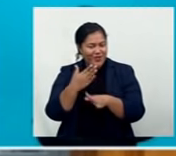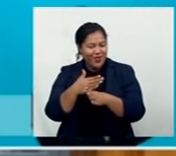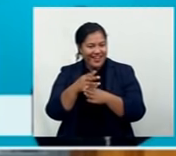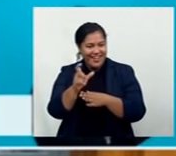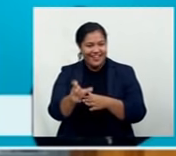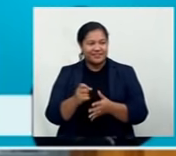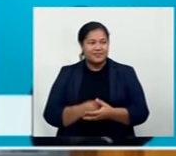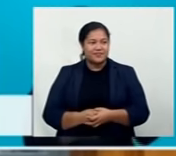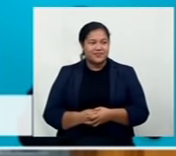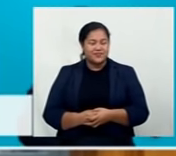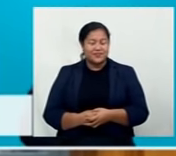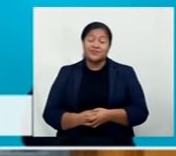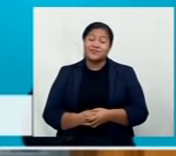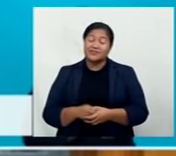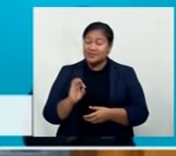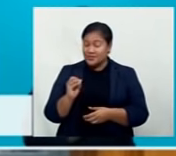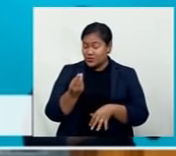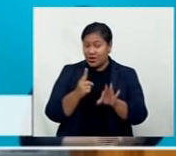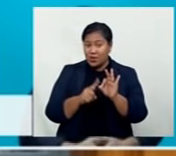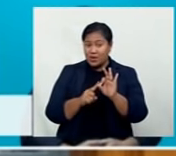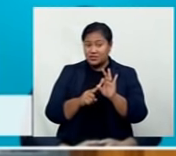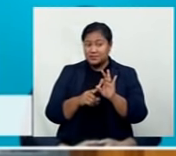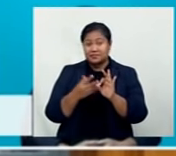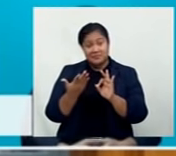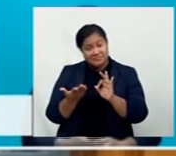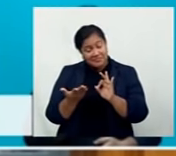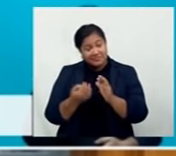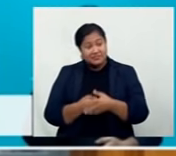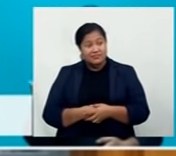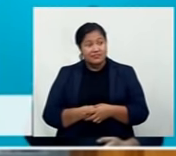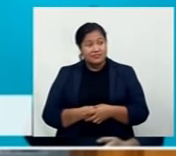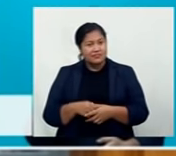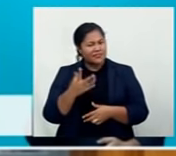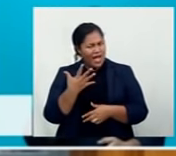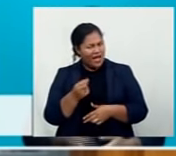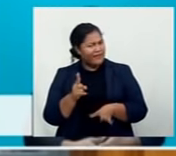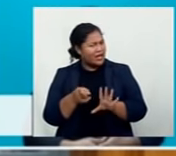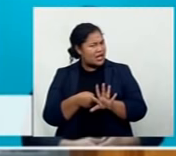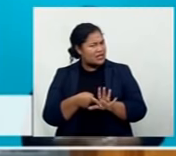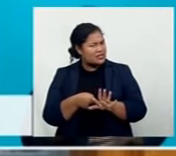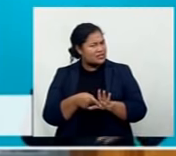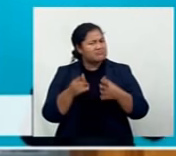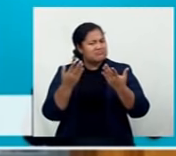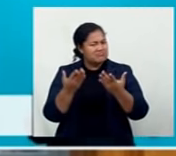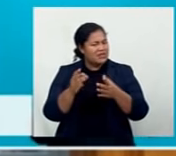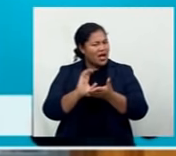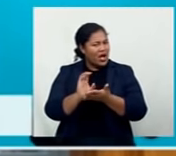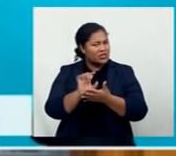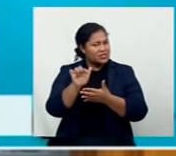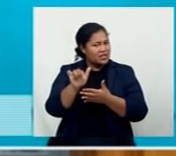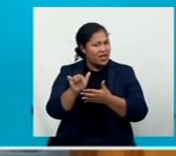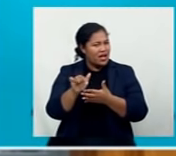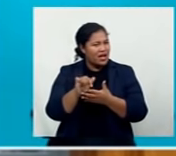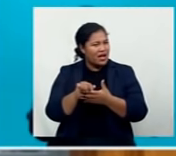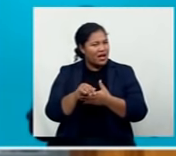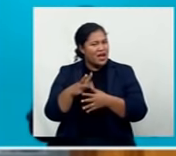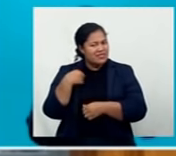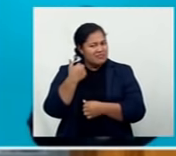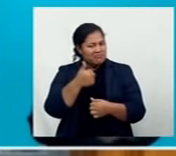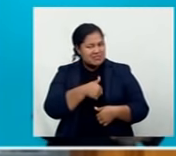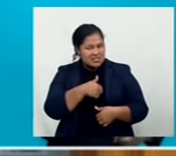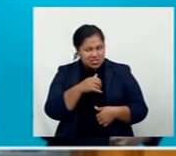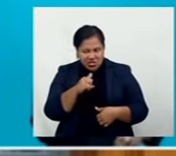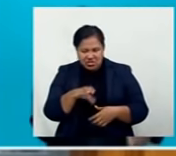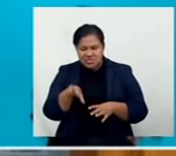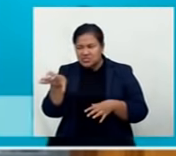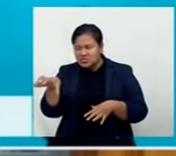the question is whether there are in-house counsellors in the military, in the